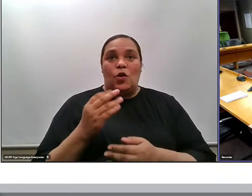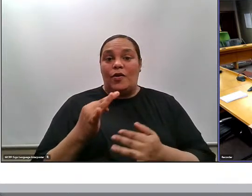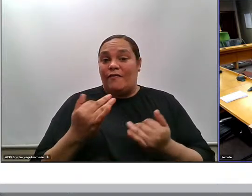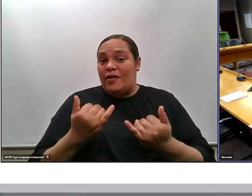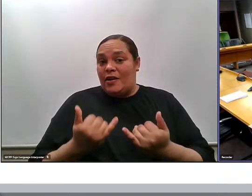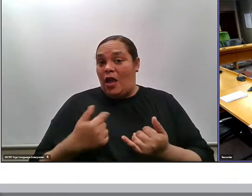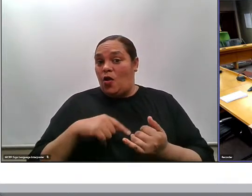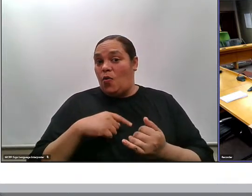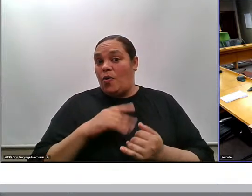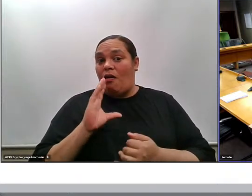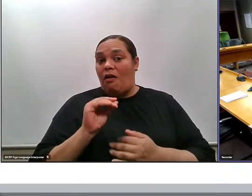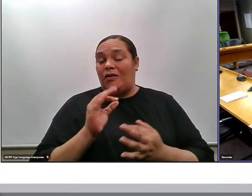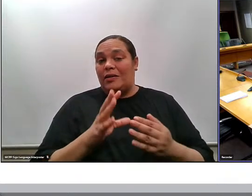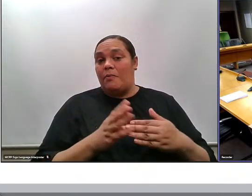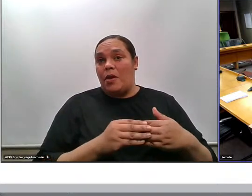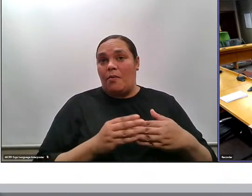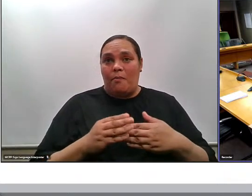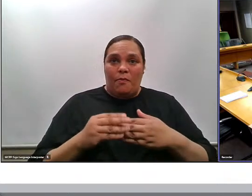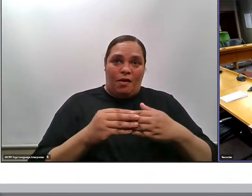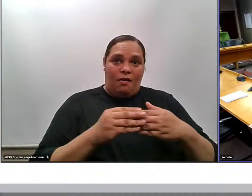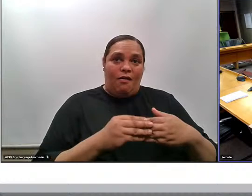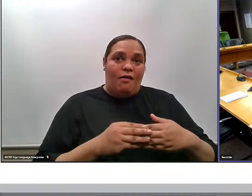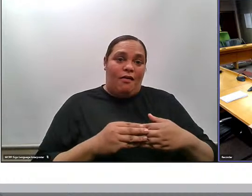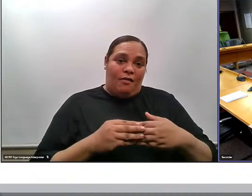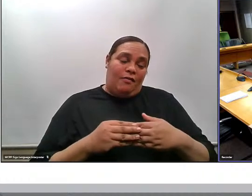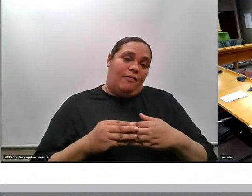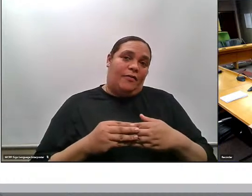we are asking those members,